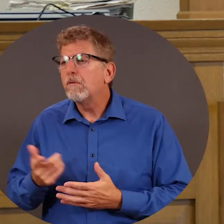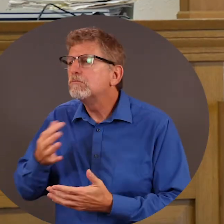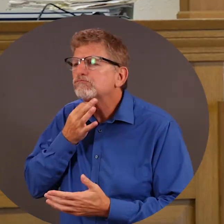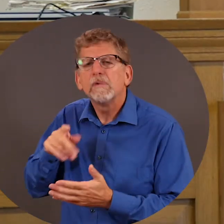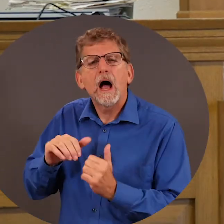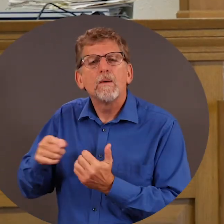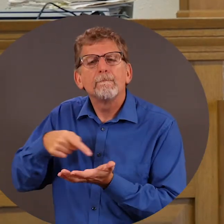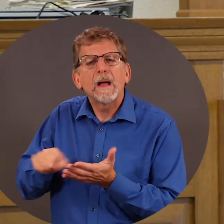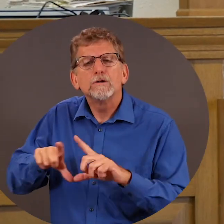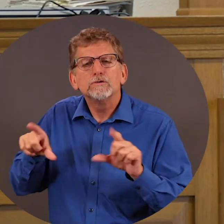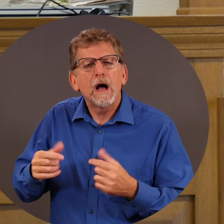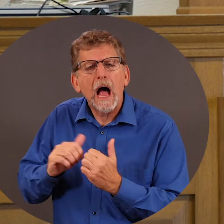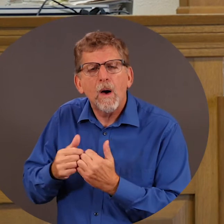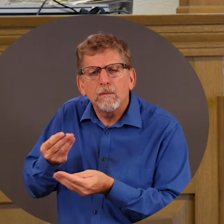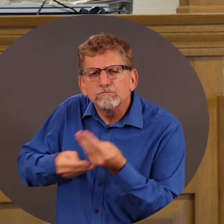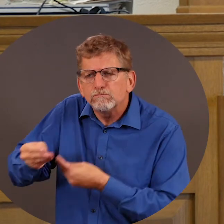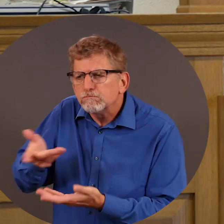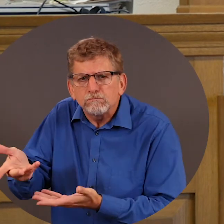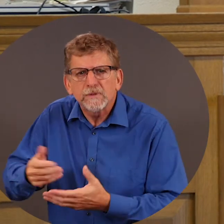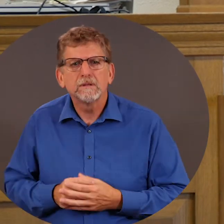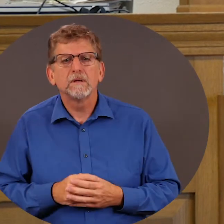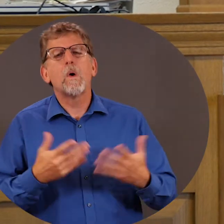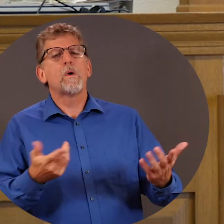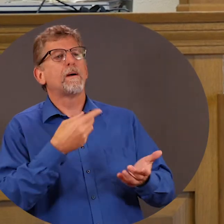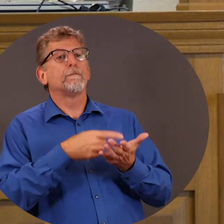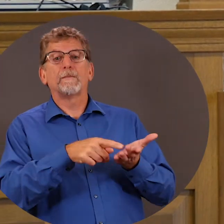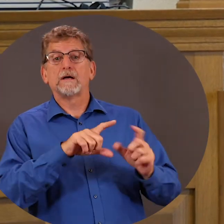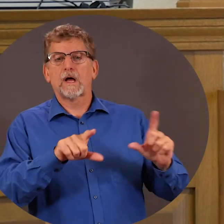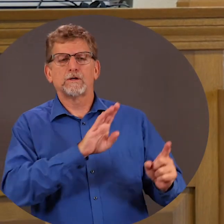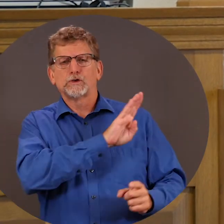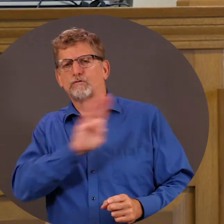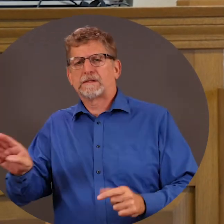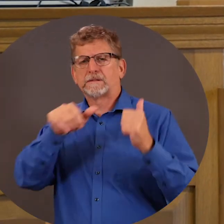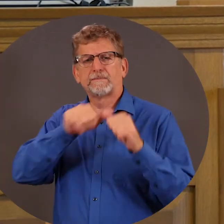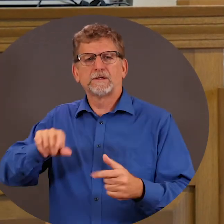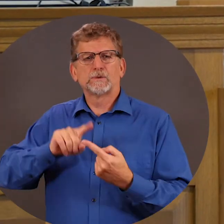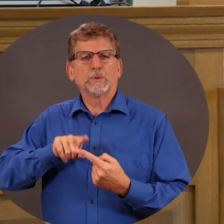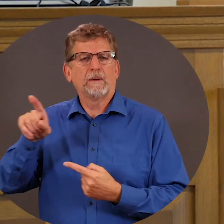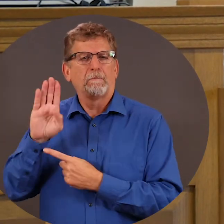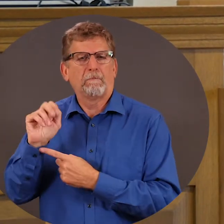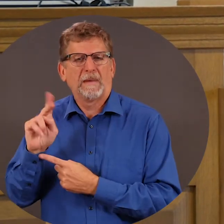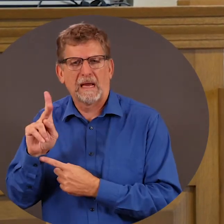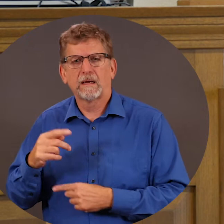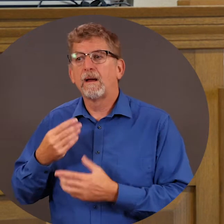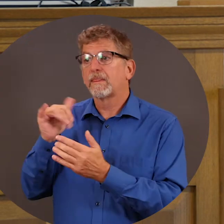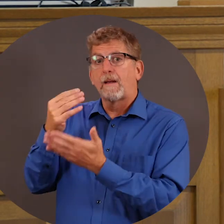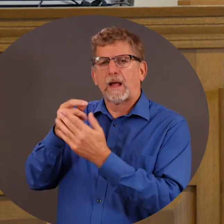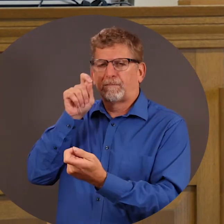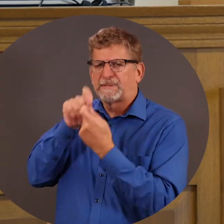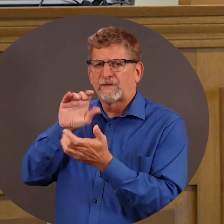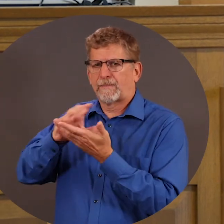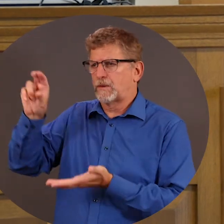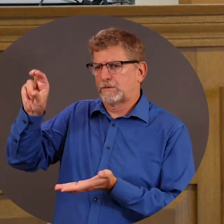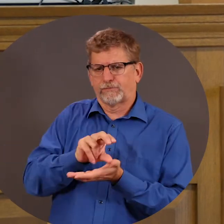what I do is a direct deposit to the bank. And I get so much, on my card every month, so I